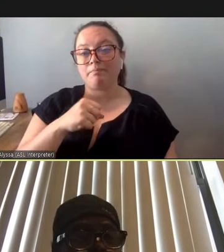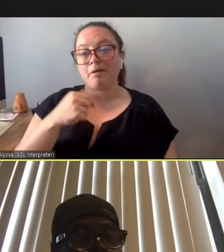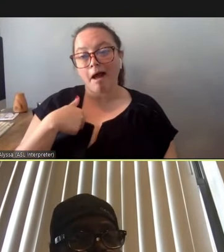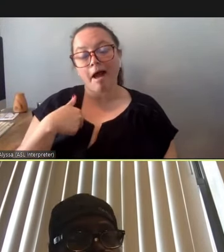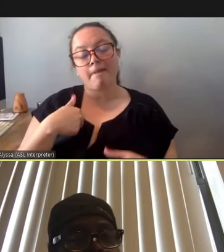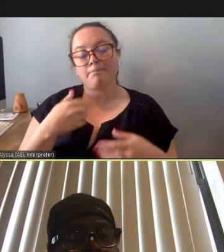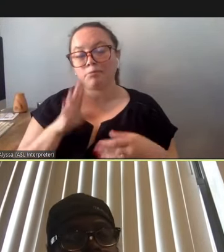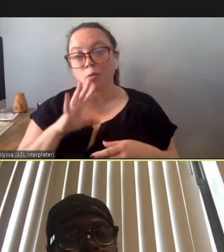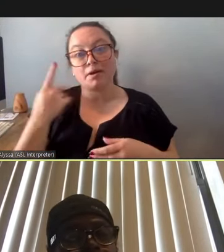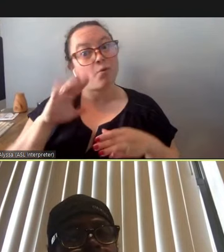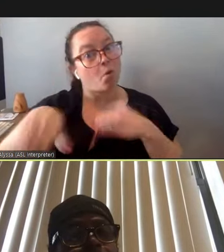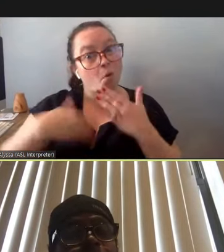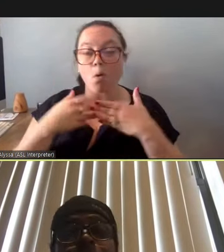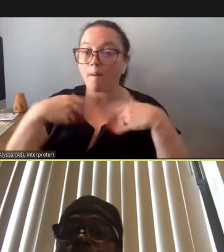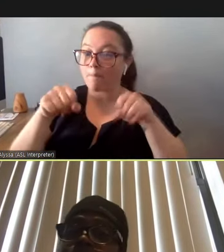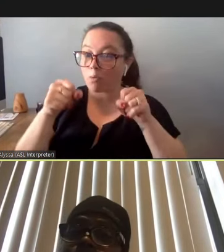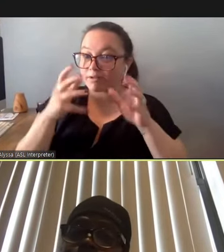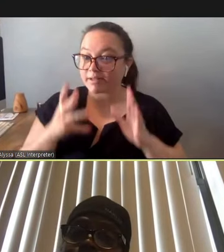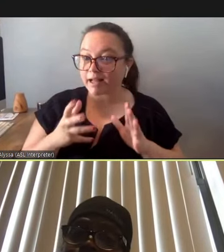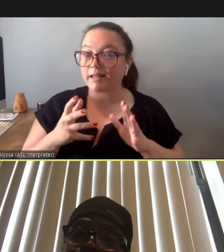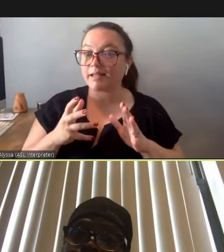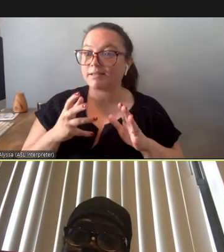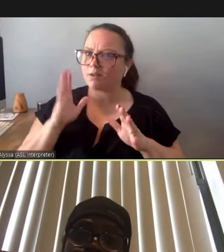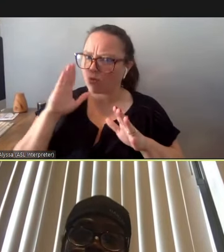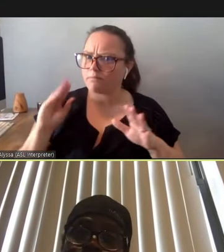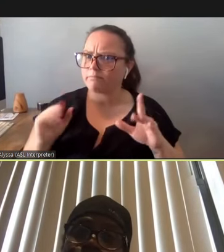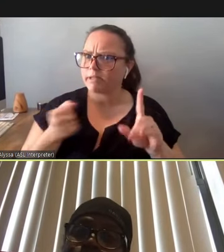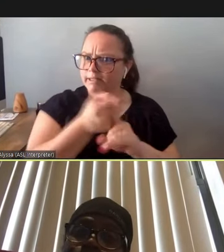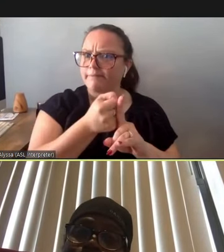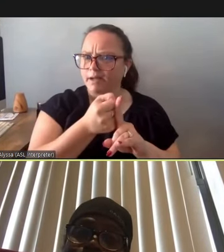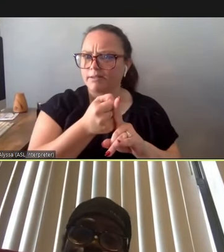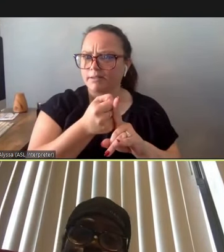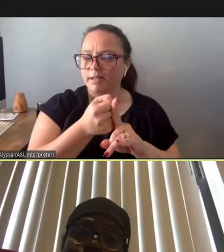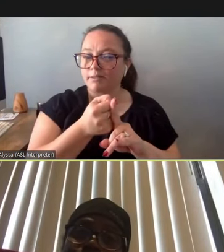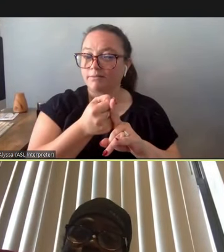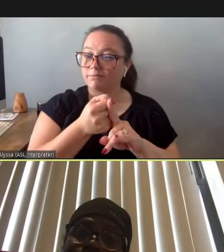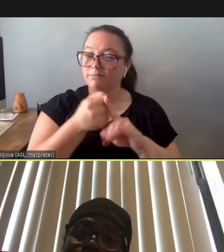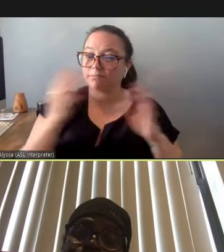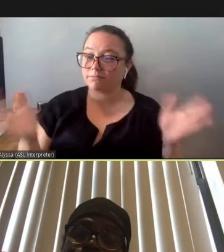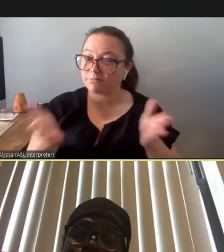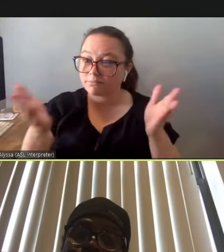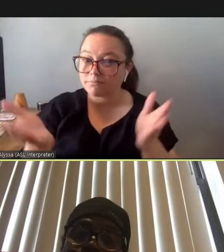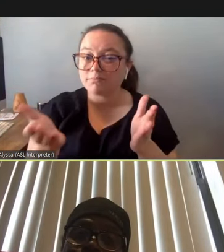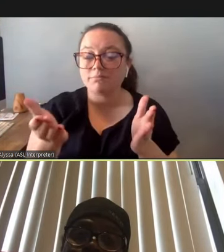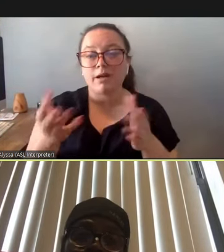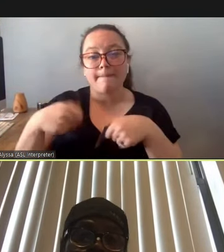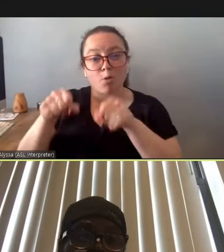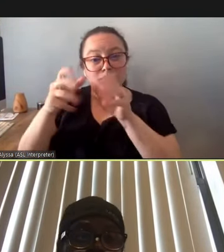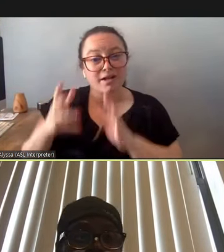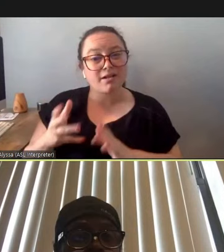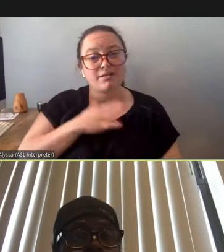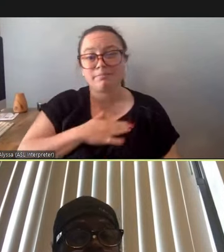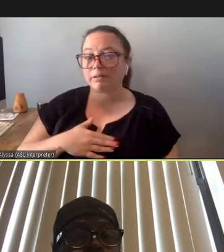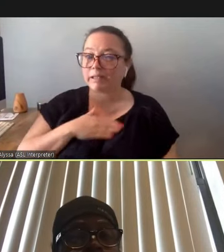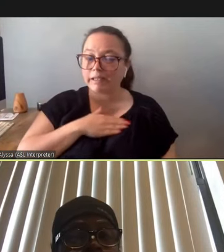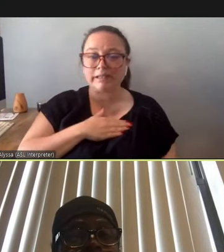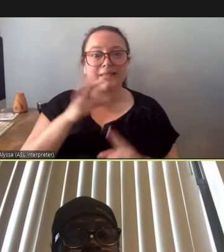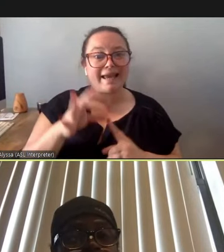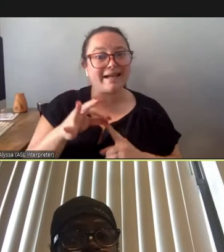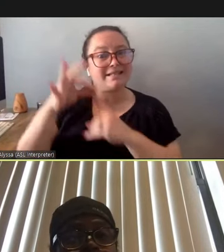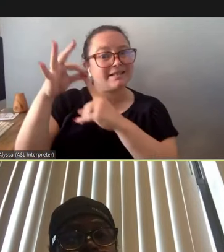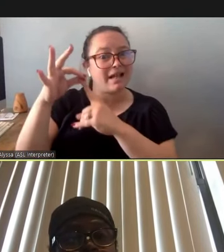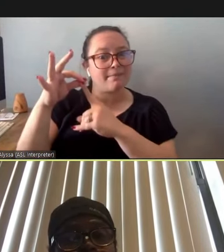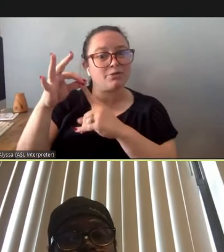all motorcyclists who will be affected to implore you to make motorcyclists exempt from the congestion tolling that